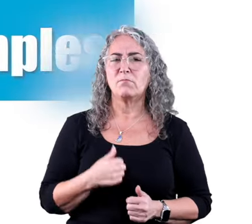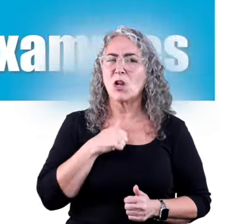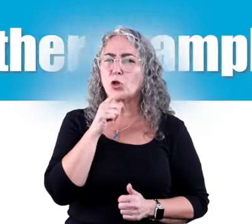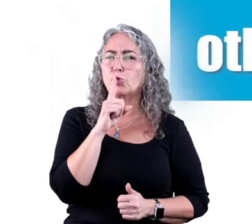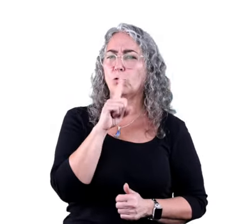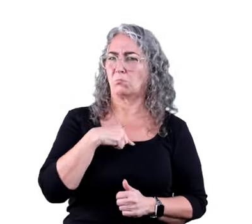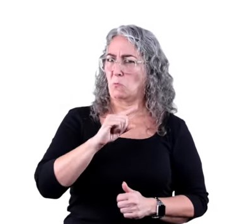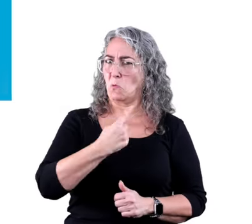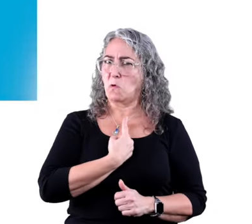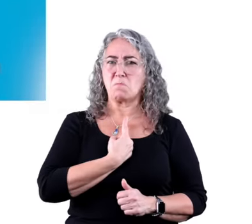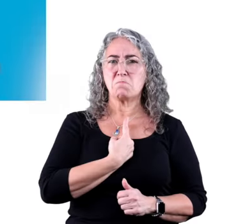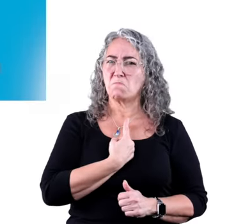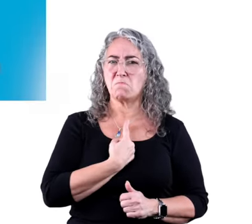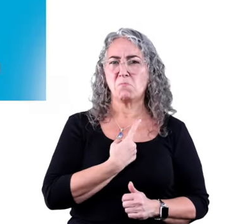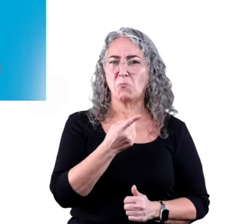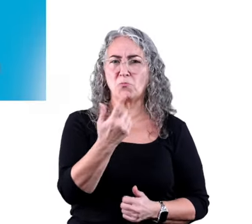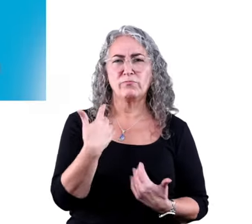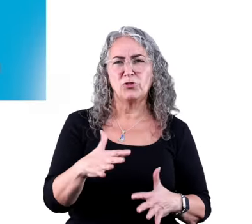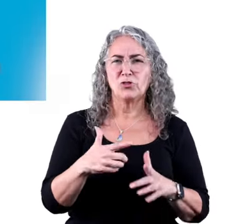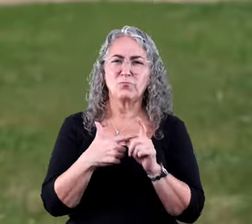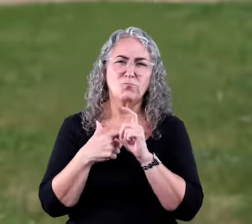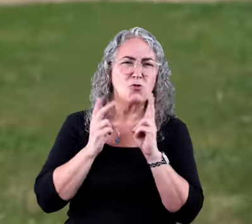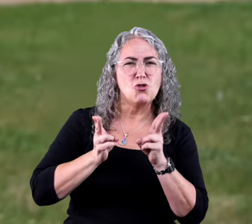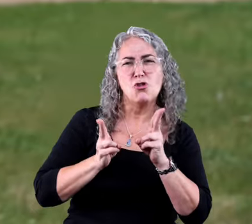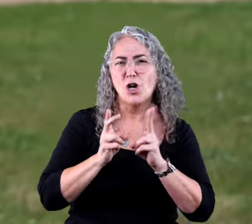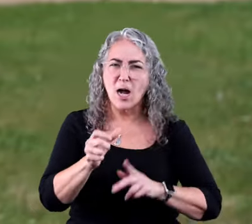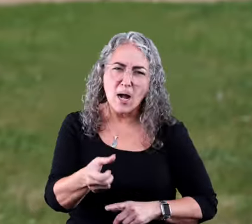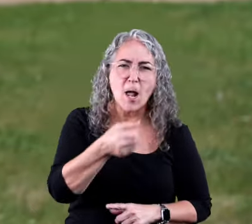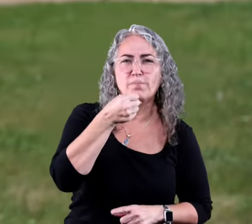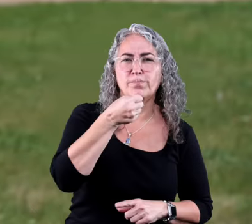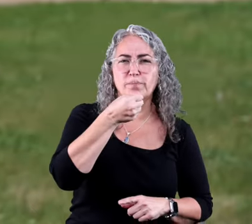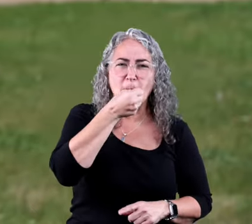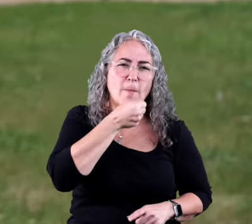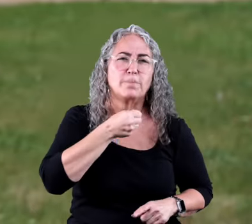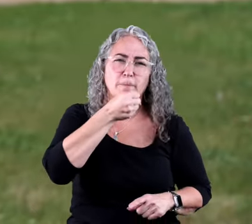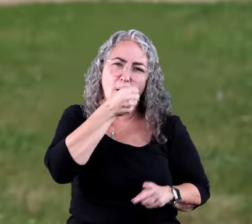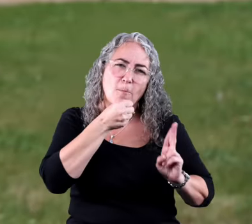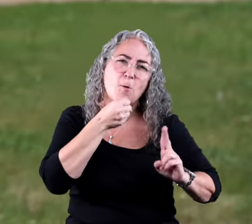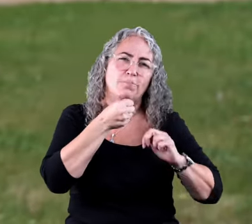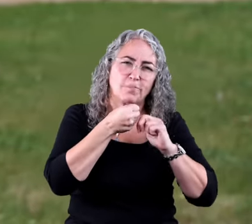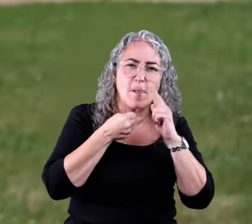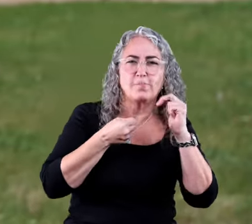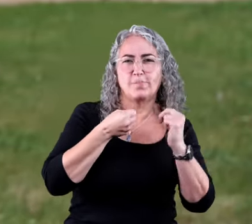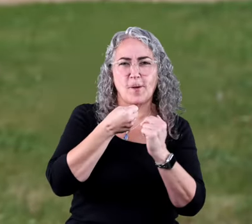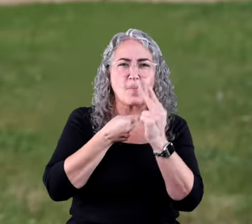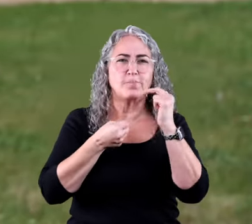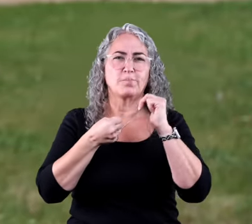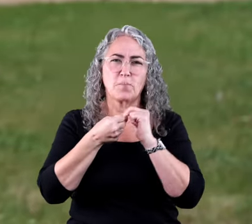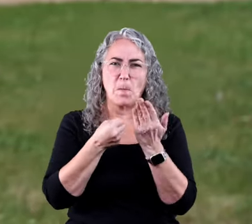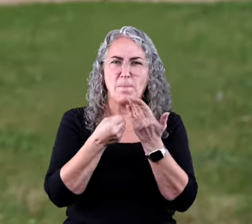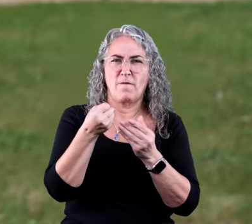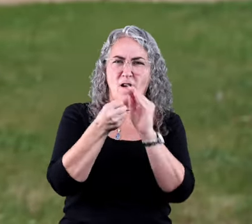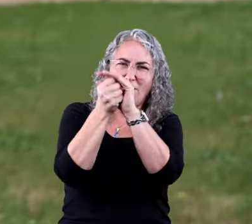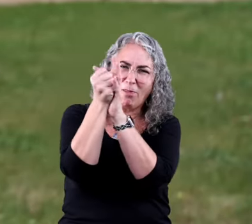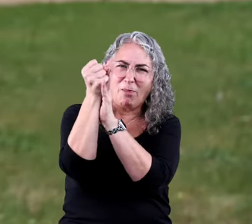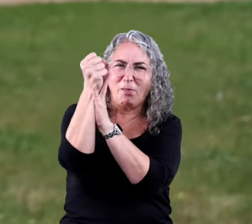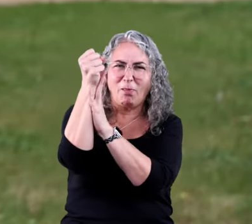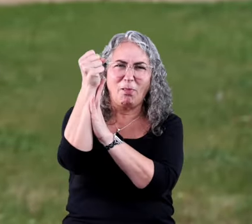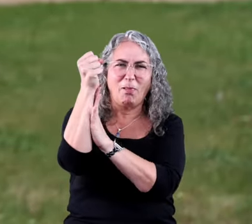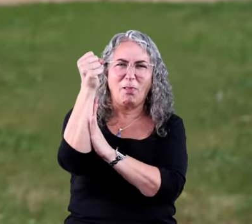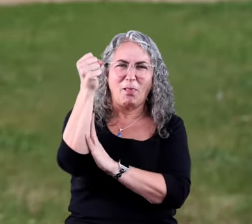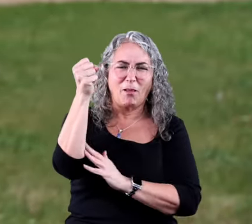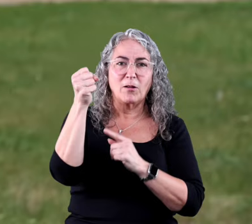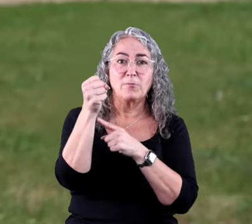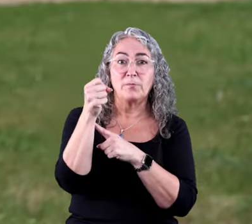with. I'm sure I'm not the only one who's had to rush on a hot day to quickly eat an ice cream cone or popsicle before it